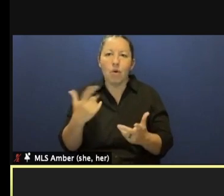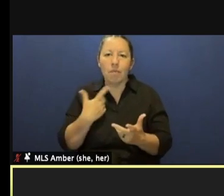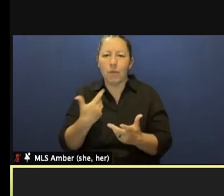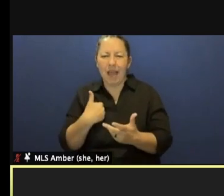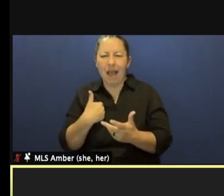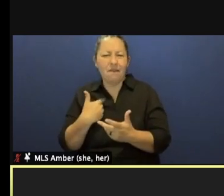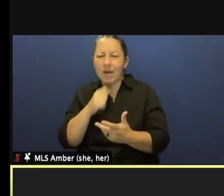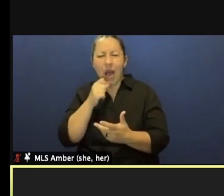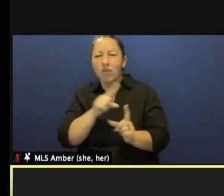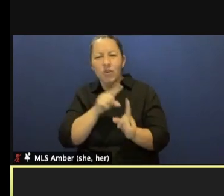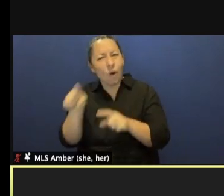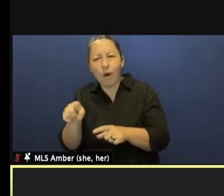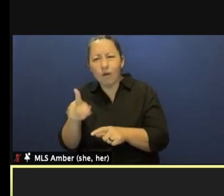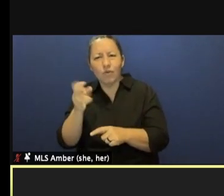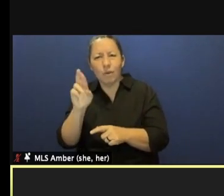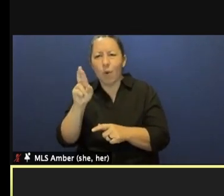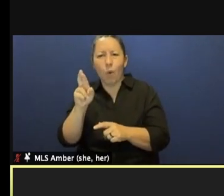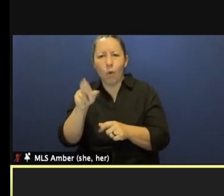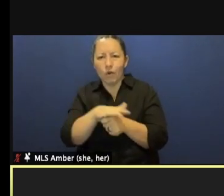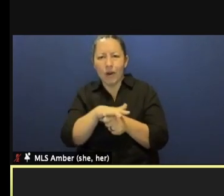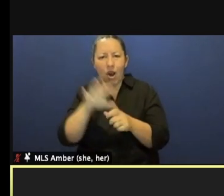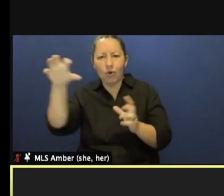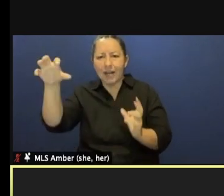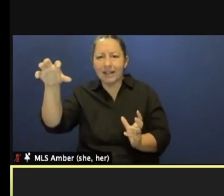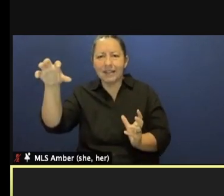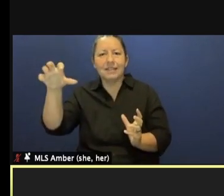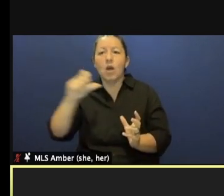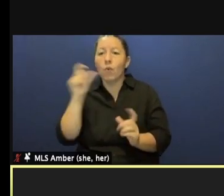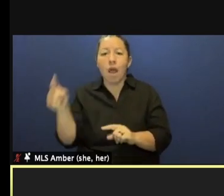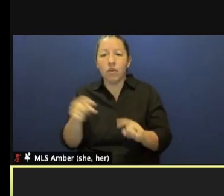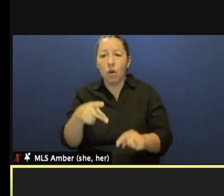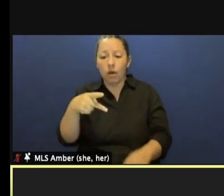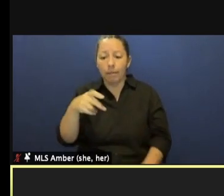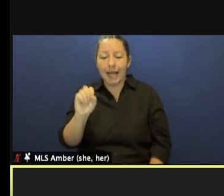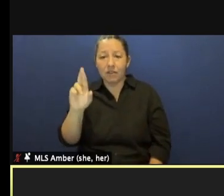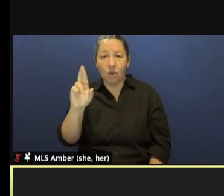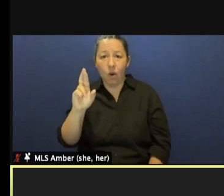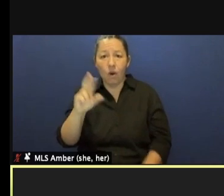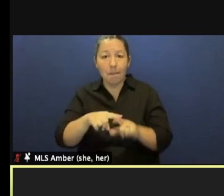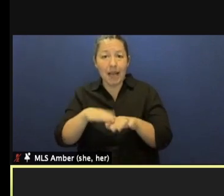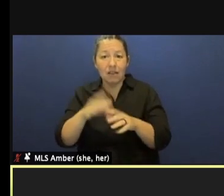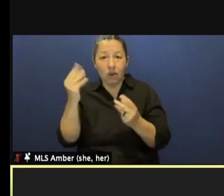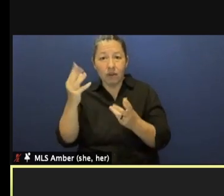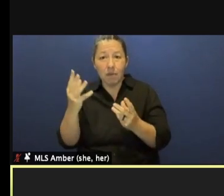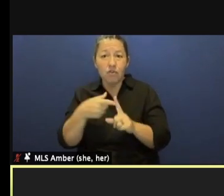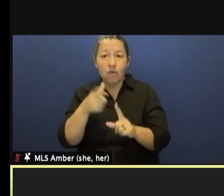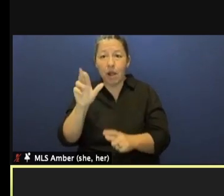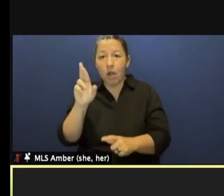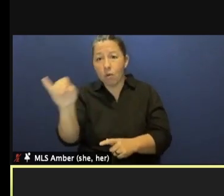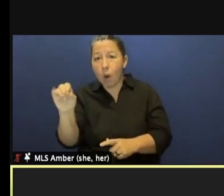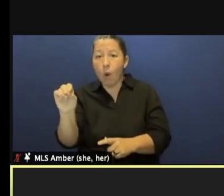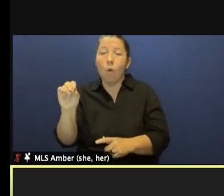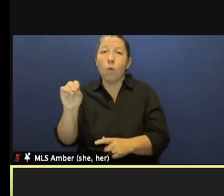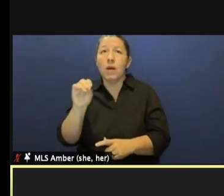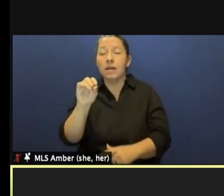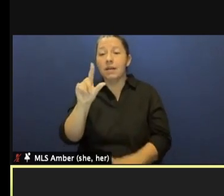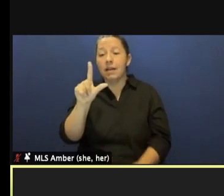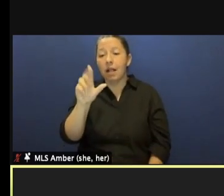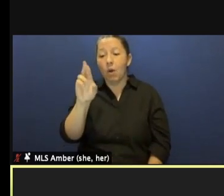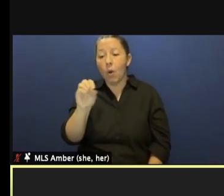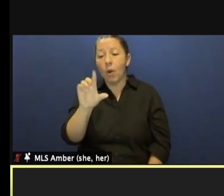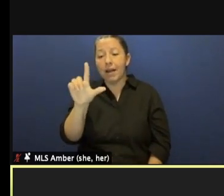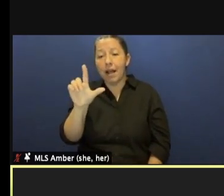regions. We haven't been down in a PSR. And based on data from LCROSS, LRO, and other missions, it could be a very curious and